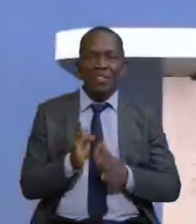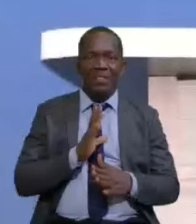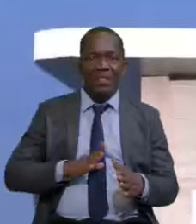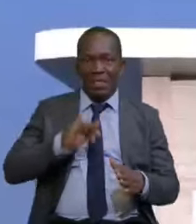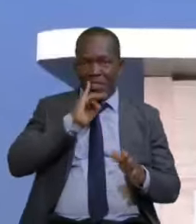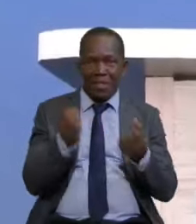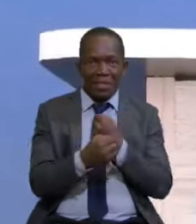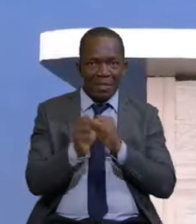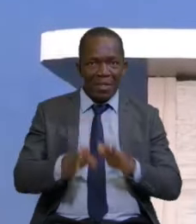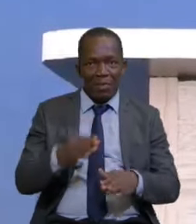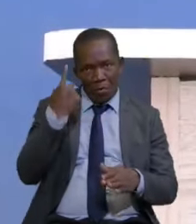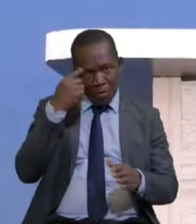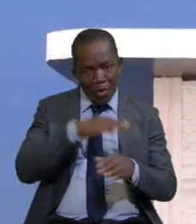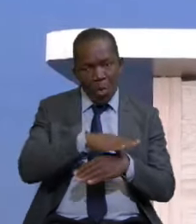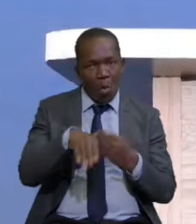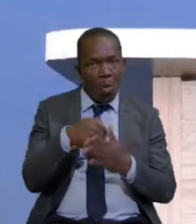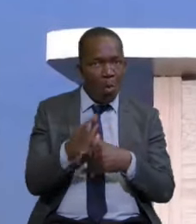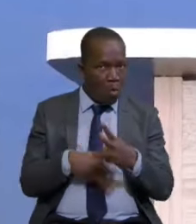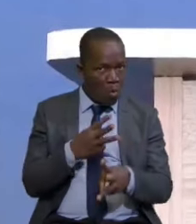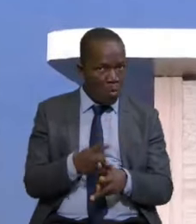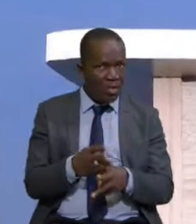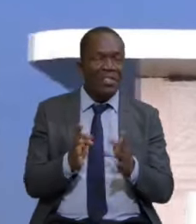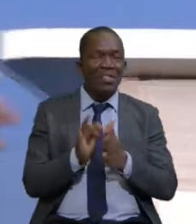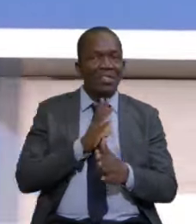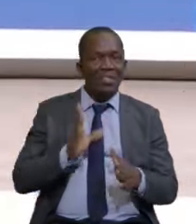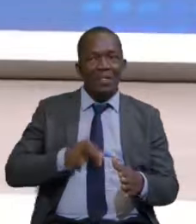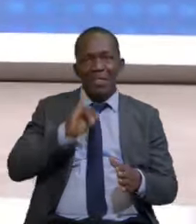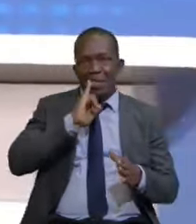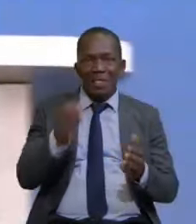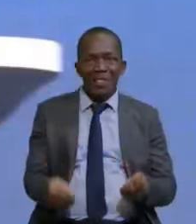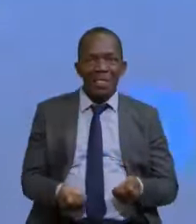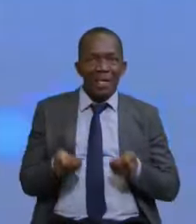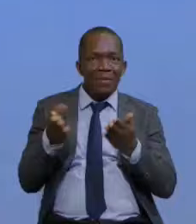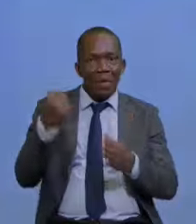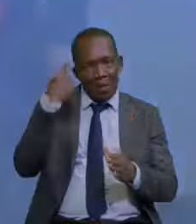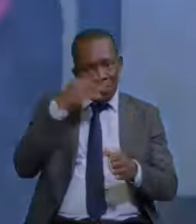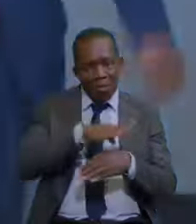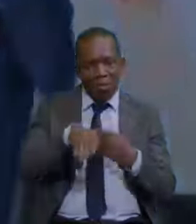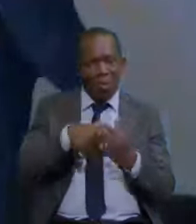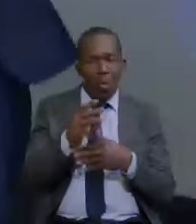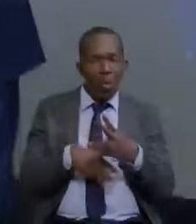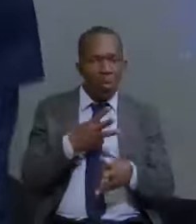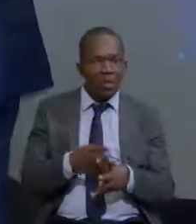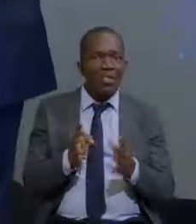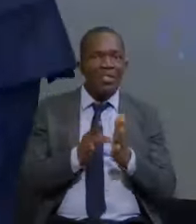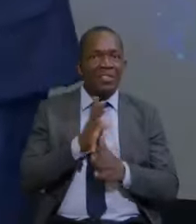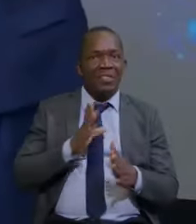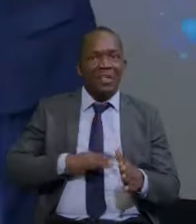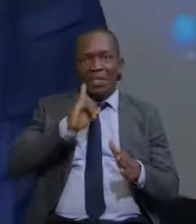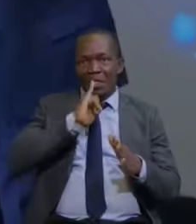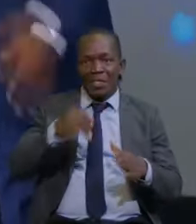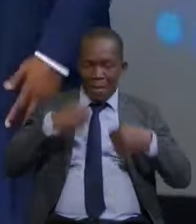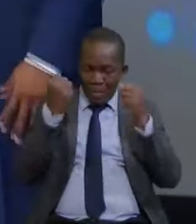world, is the propitiation for the whole world, is the power that grants us salvation in the whole world